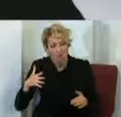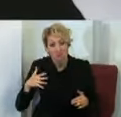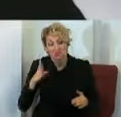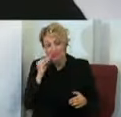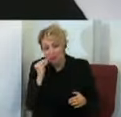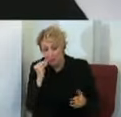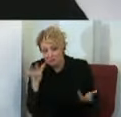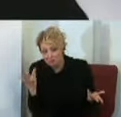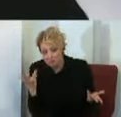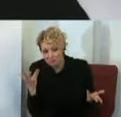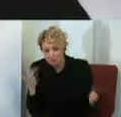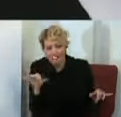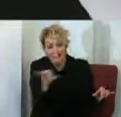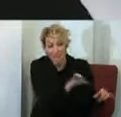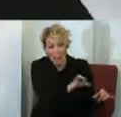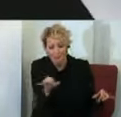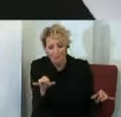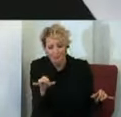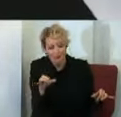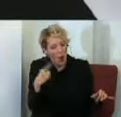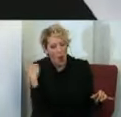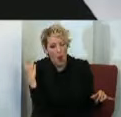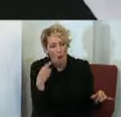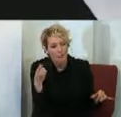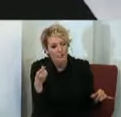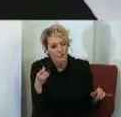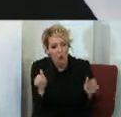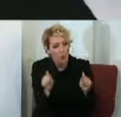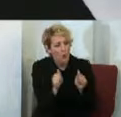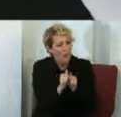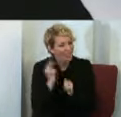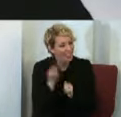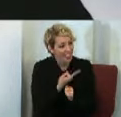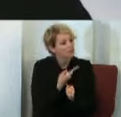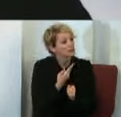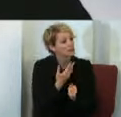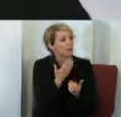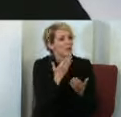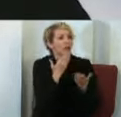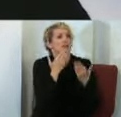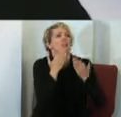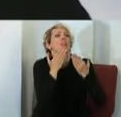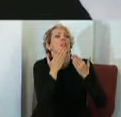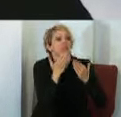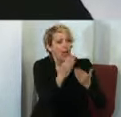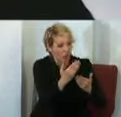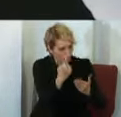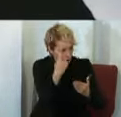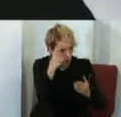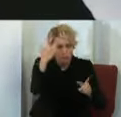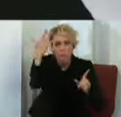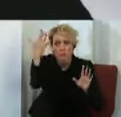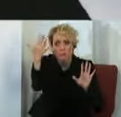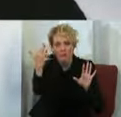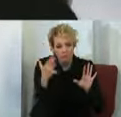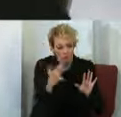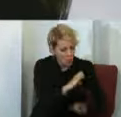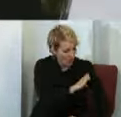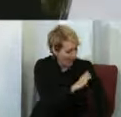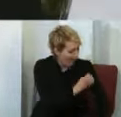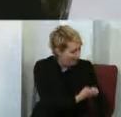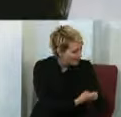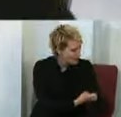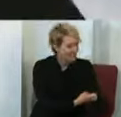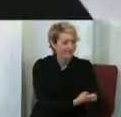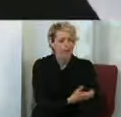us just as it is. And we are grateful for your presence. We are